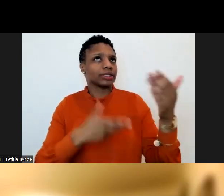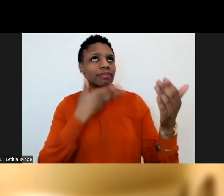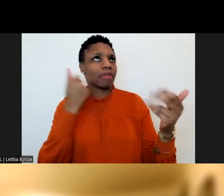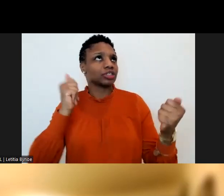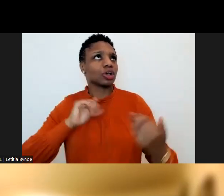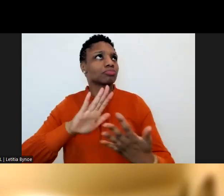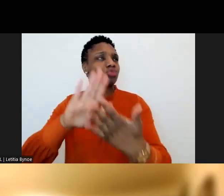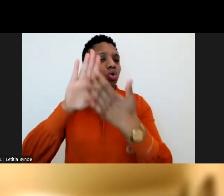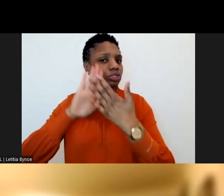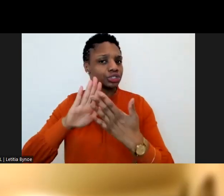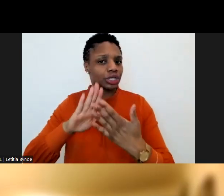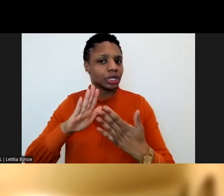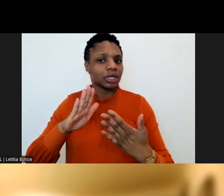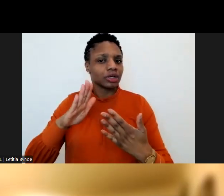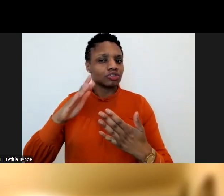either